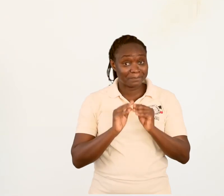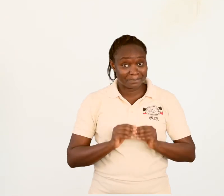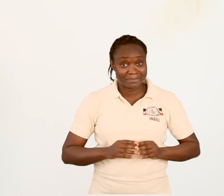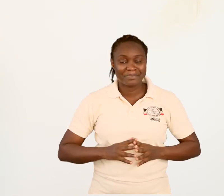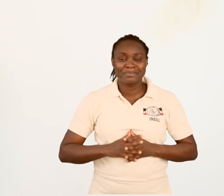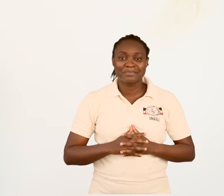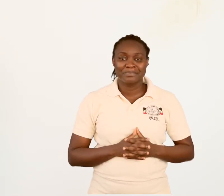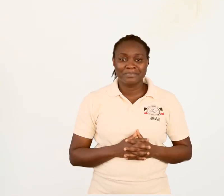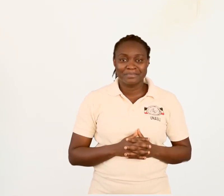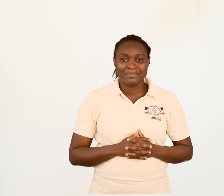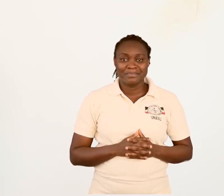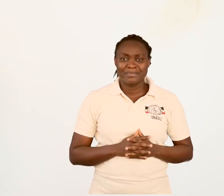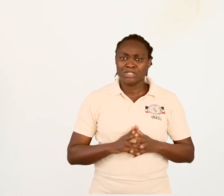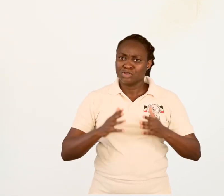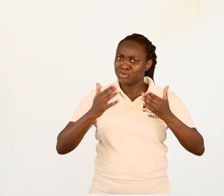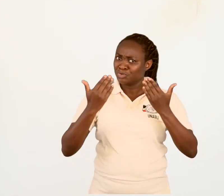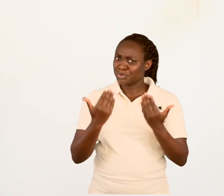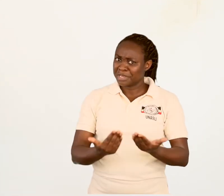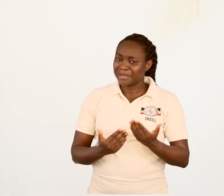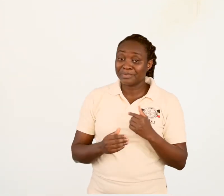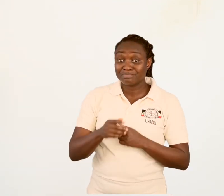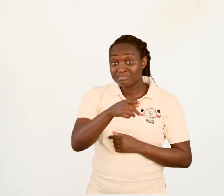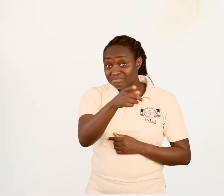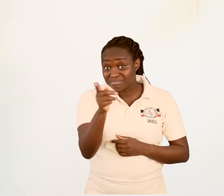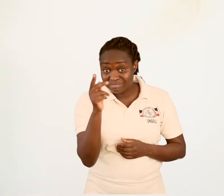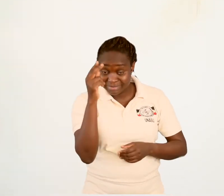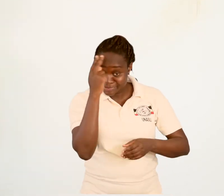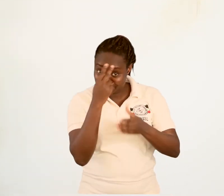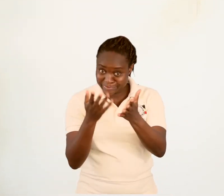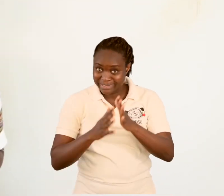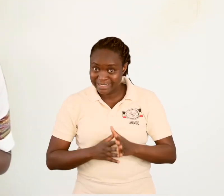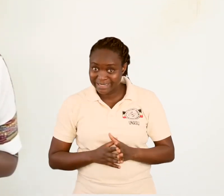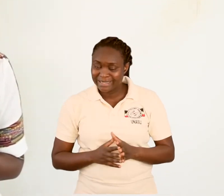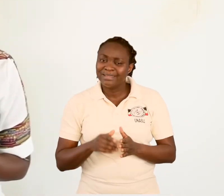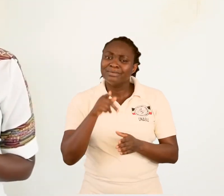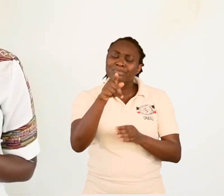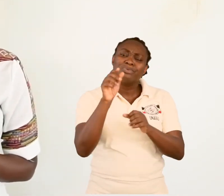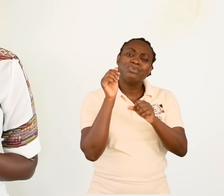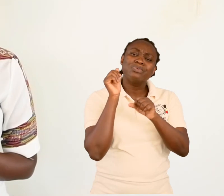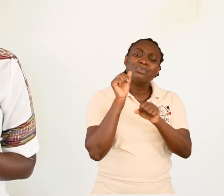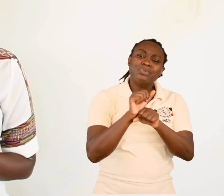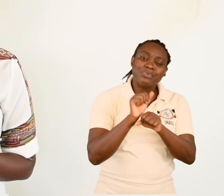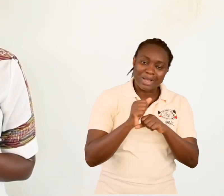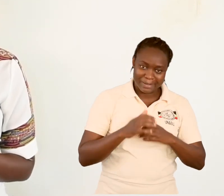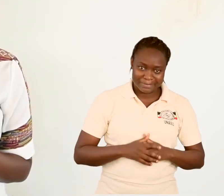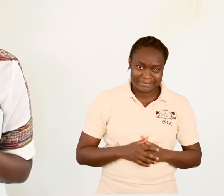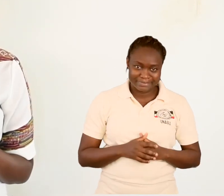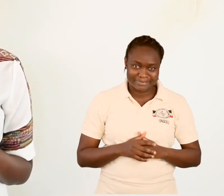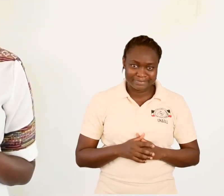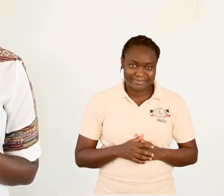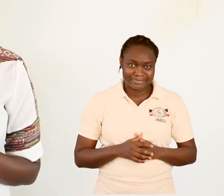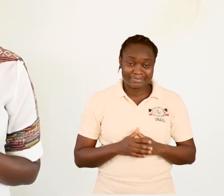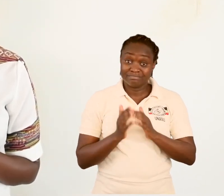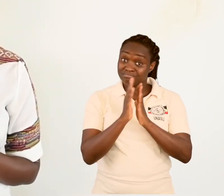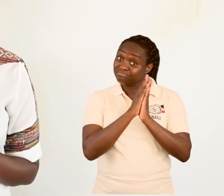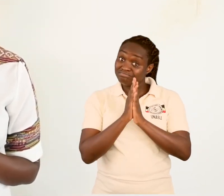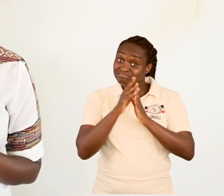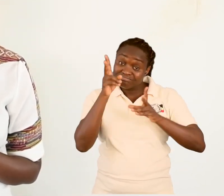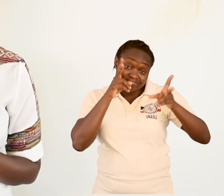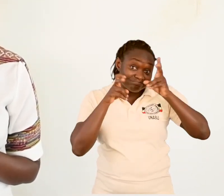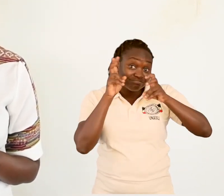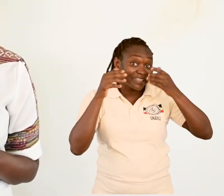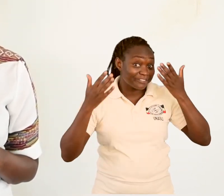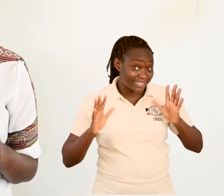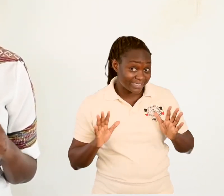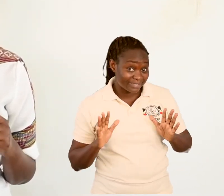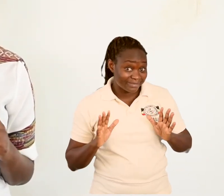story. Now, dear viewer, my assignment for you about this story